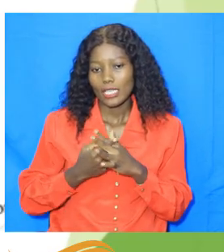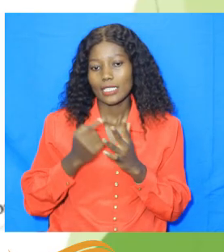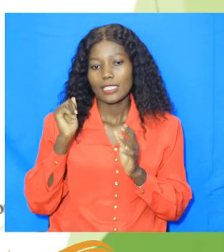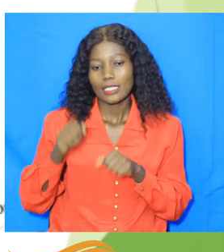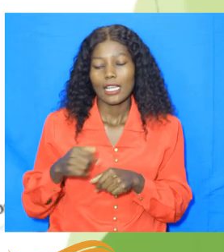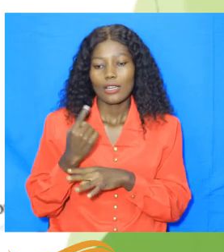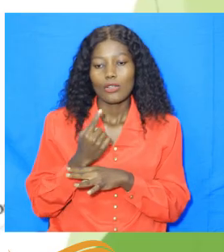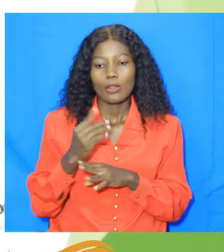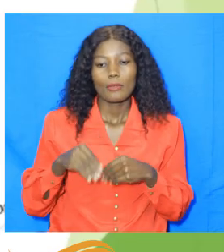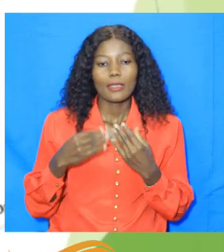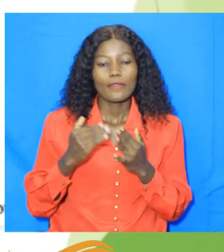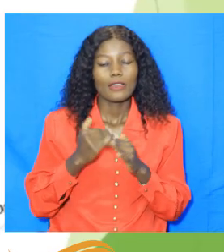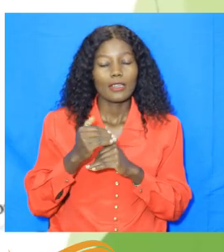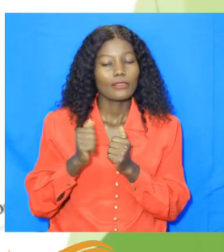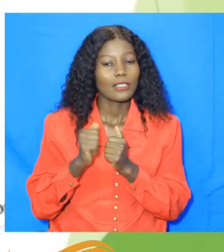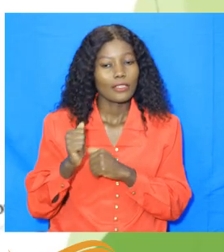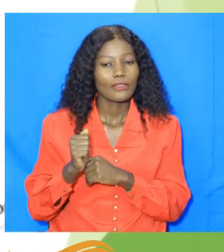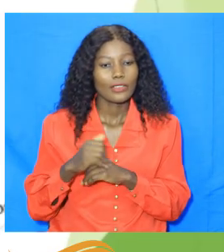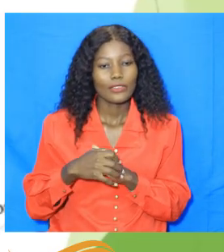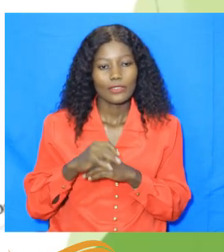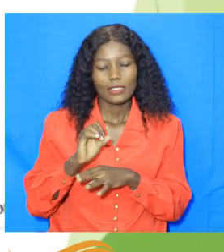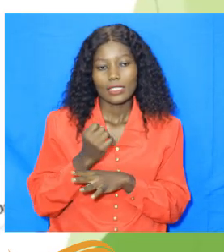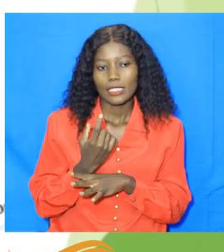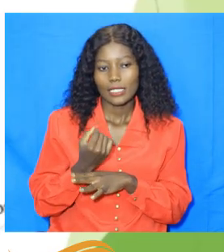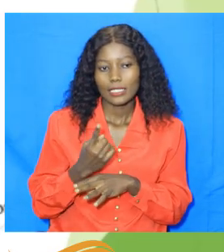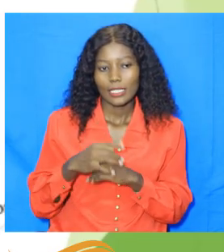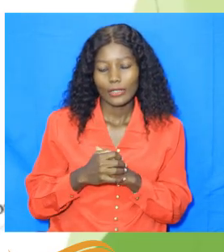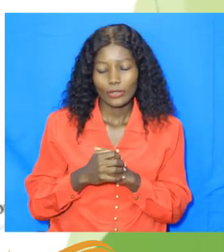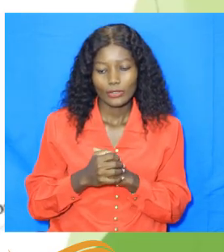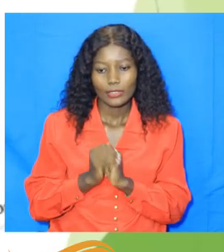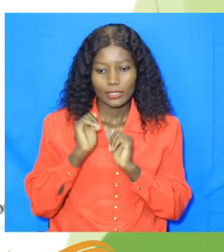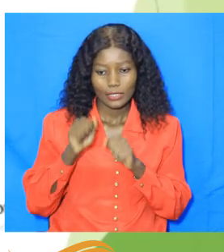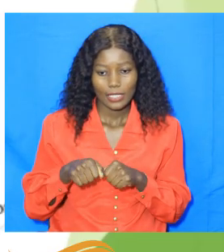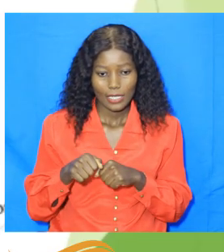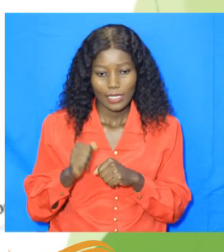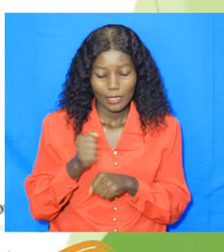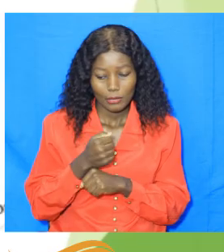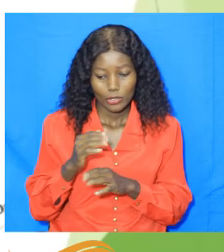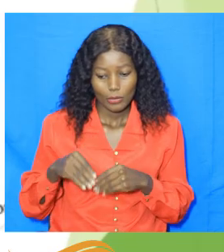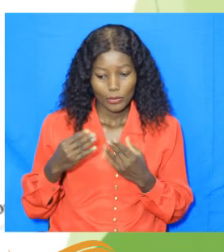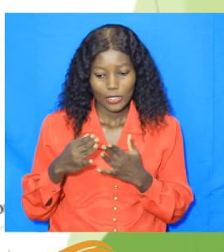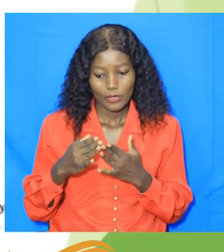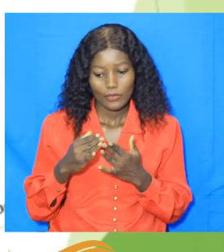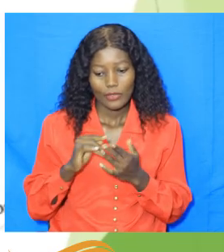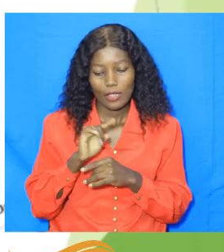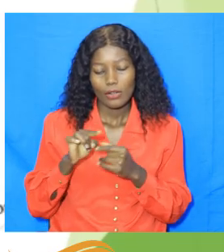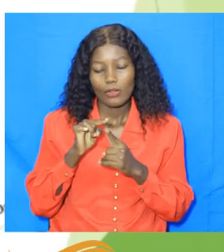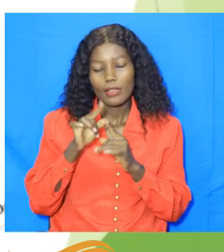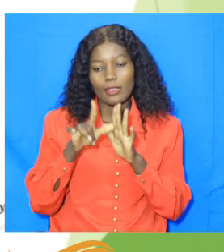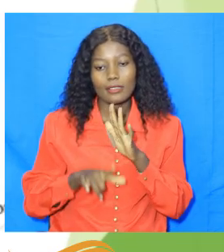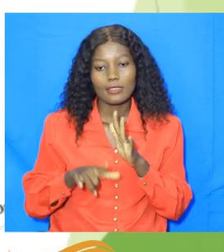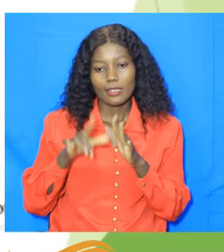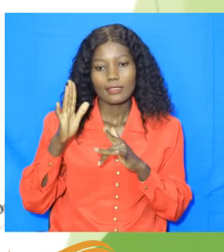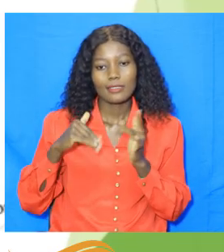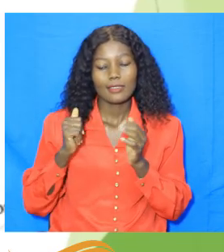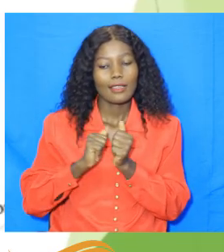seconds. Also, passivity cannot be given when there is less than 15 seconds of